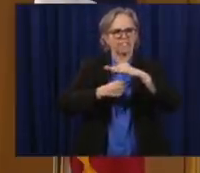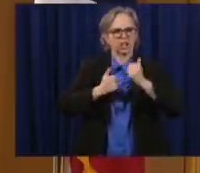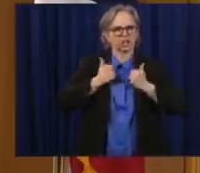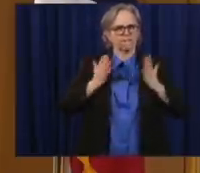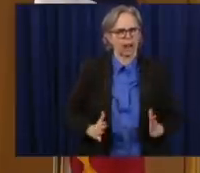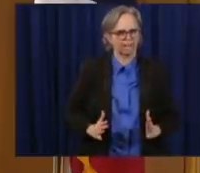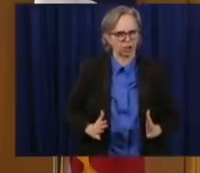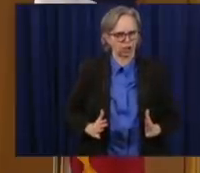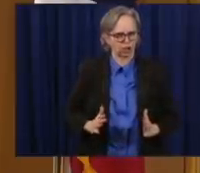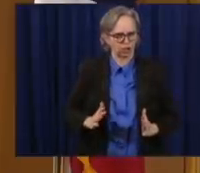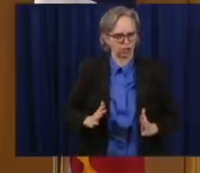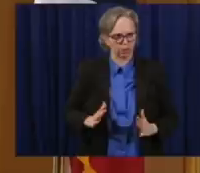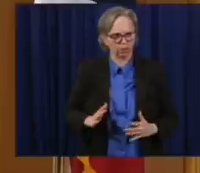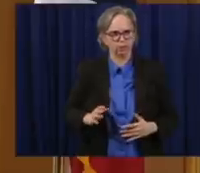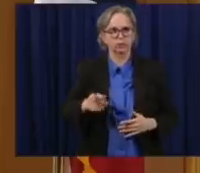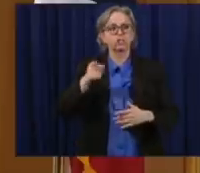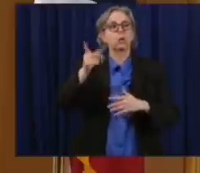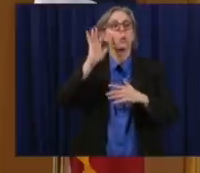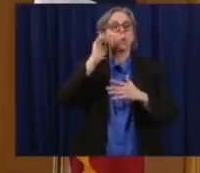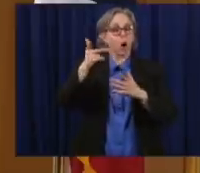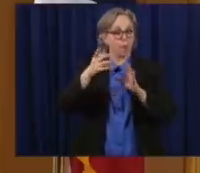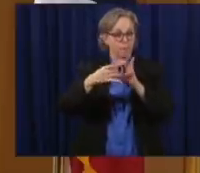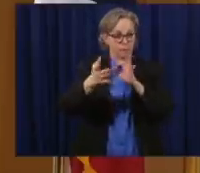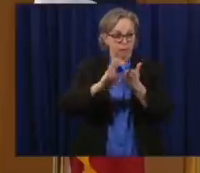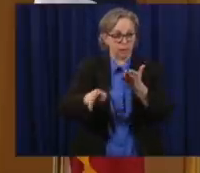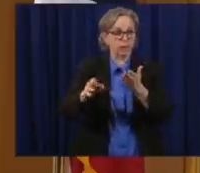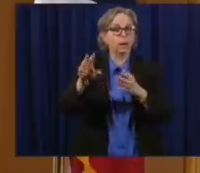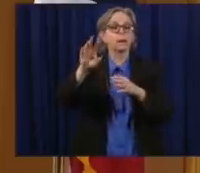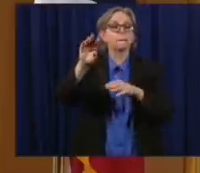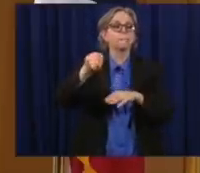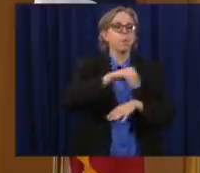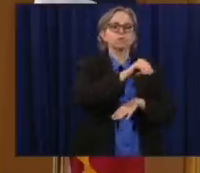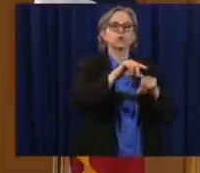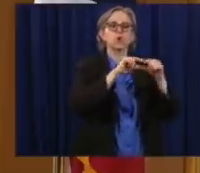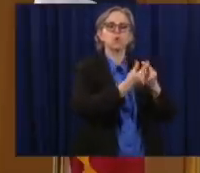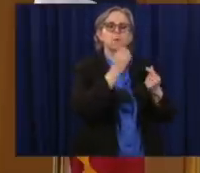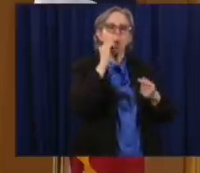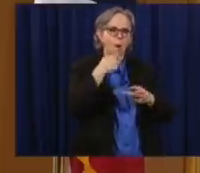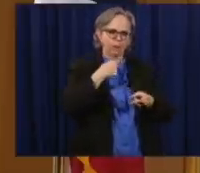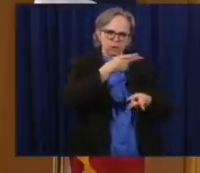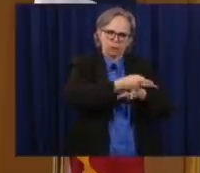under supervision for an extensive period of time.